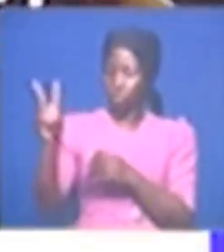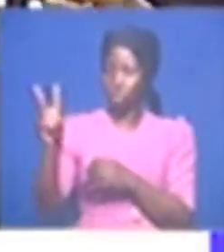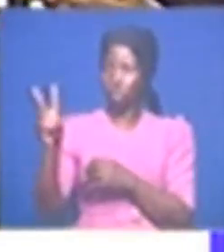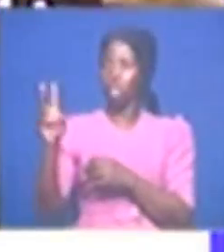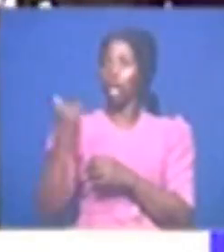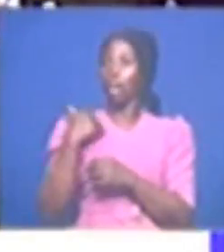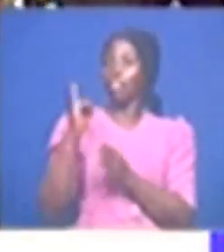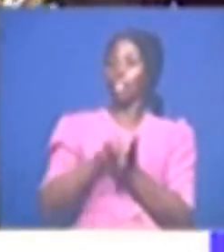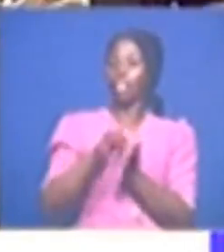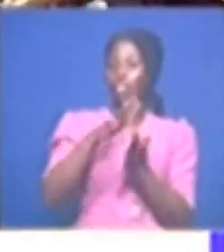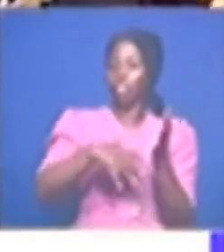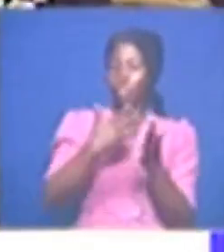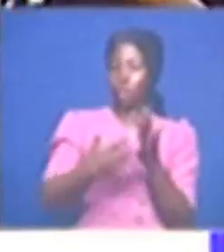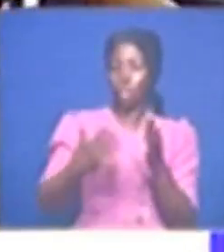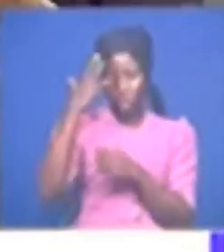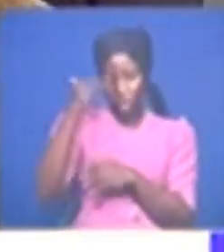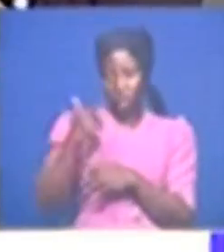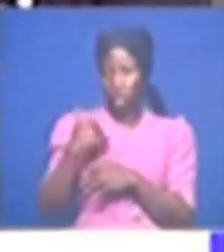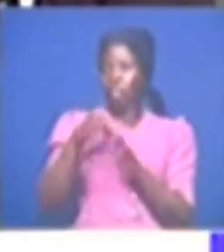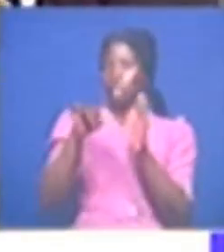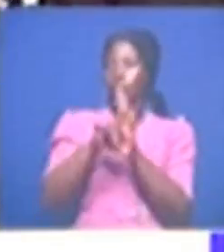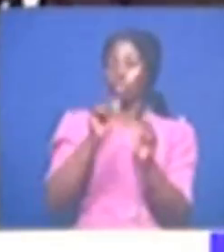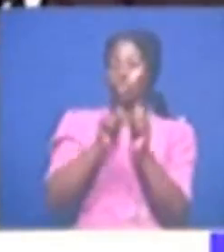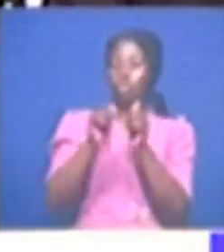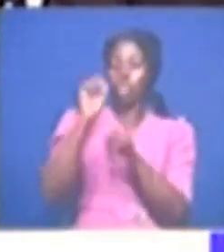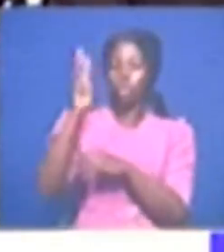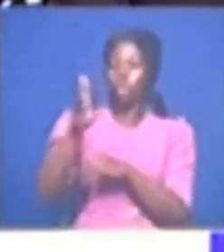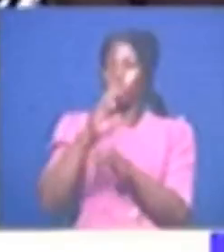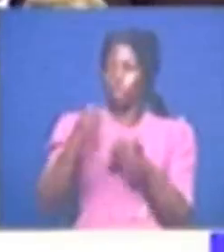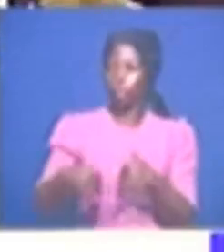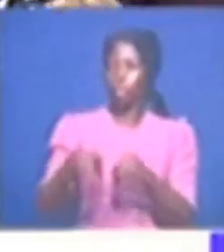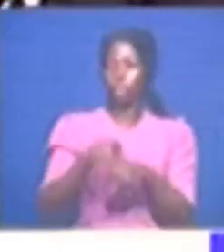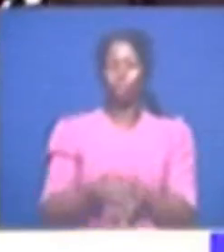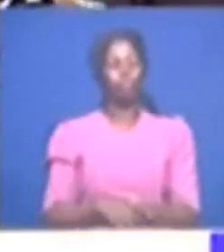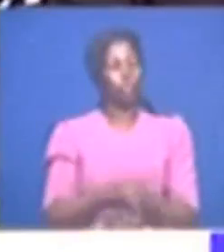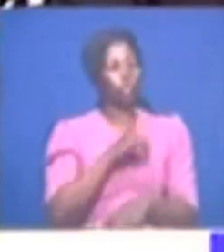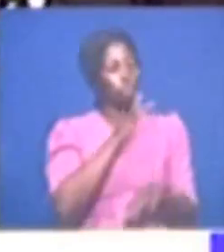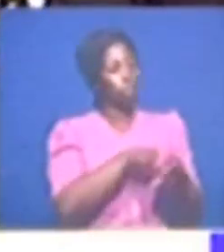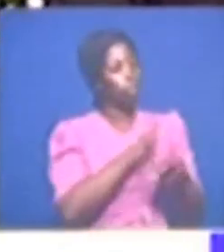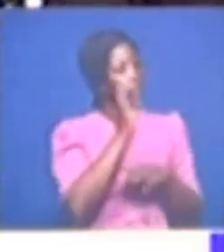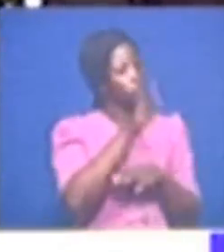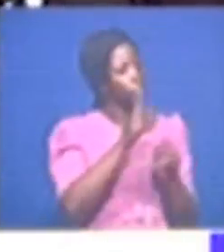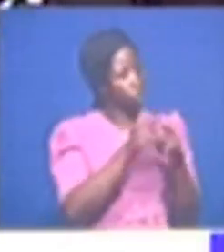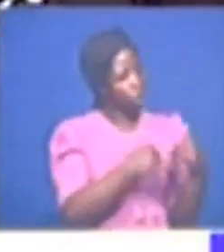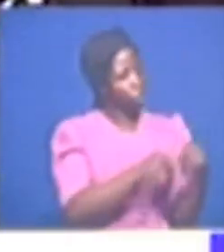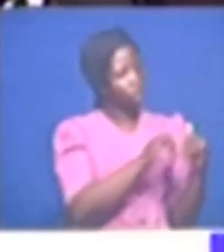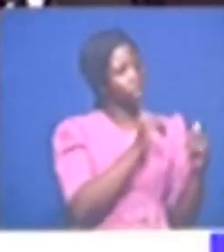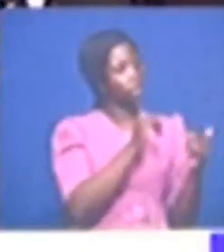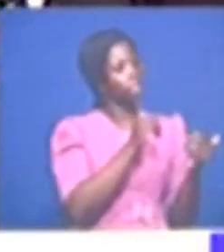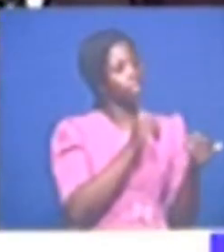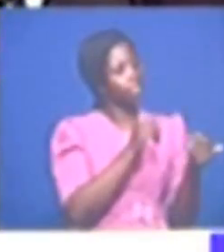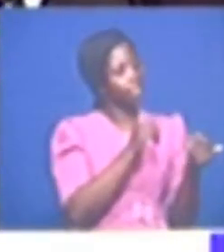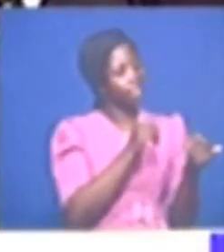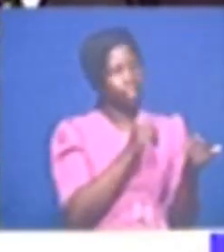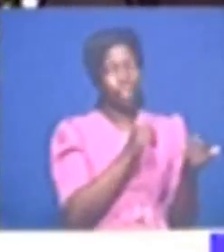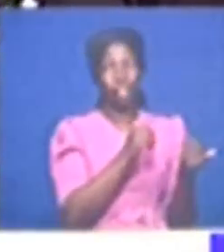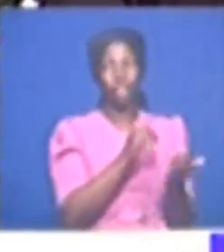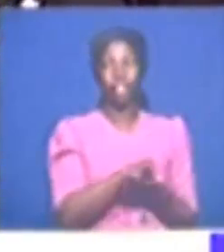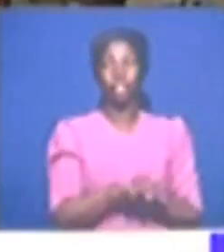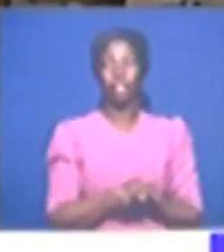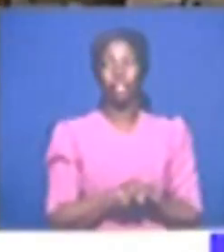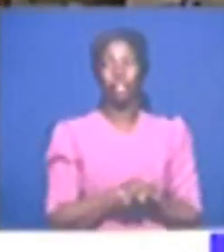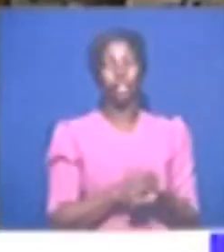law which is going to be implemented. We are doing well. So the goodwill to implement it is what you're pushing. Well, it is there. Okay. All right. Let's look at, what